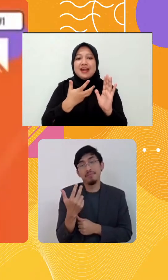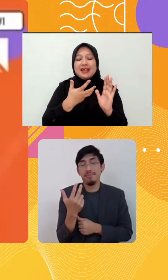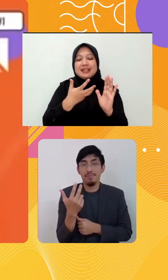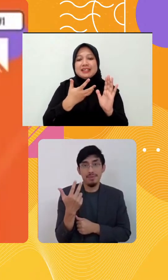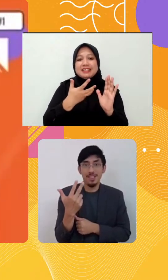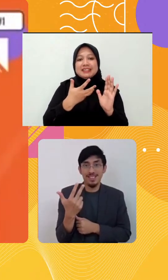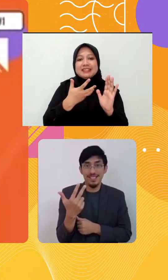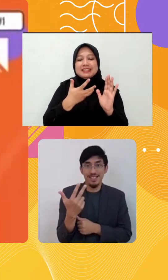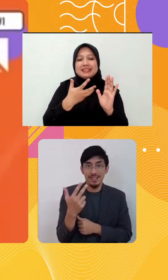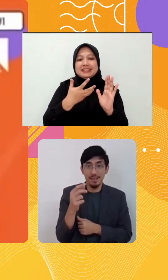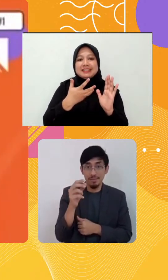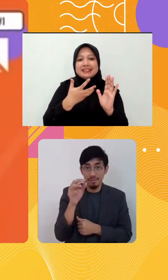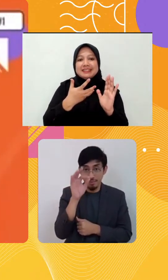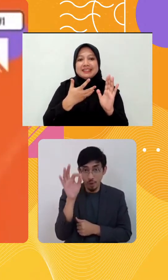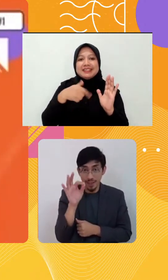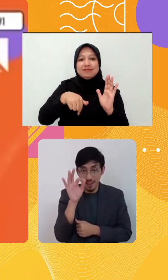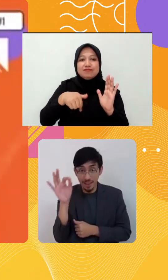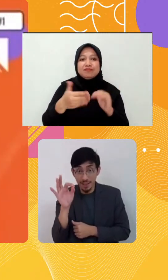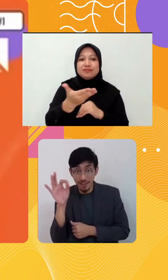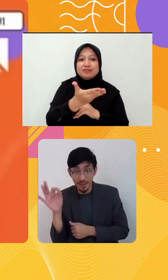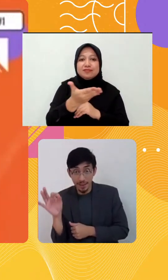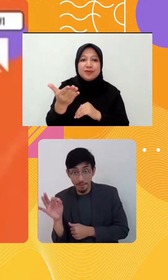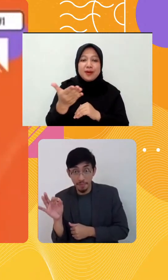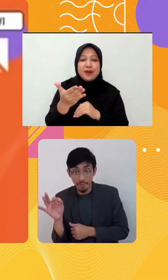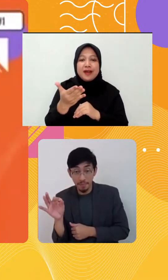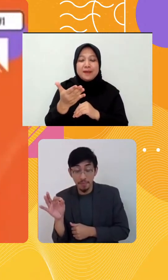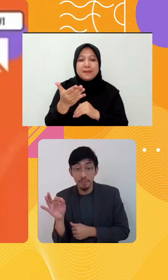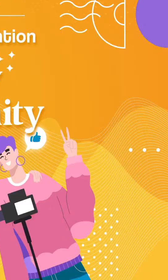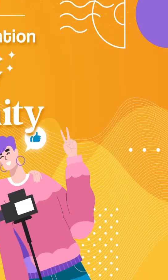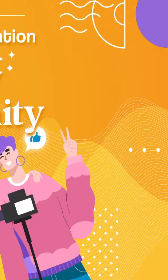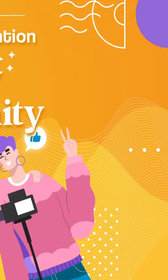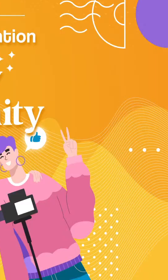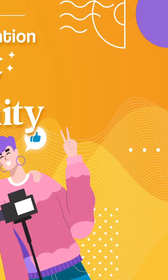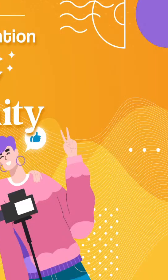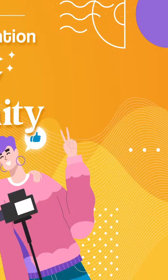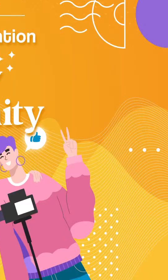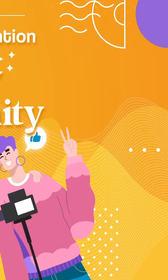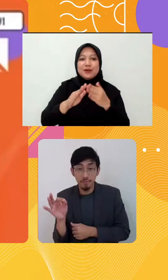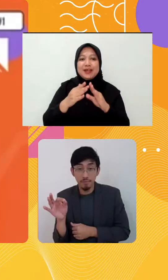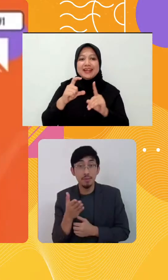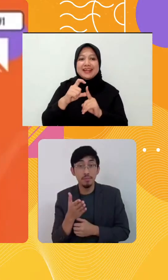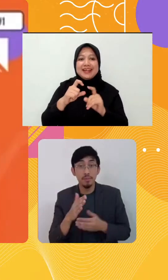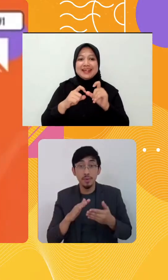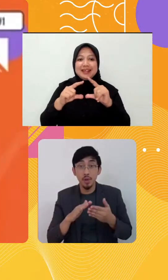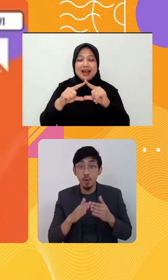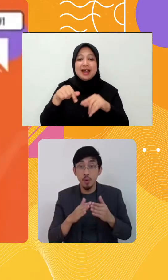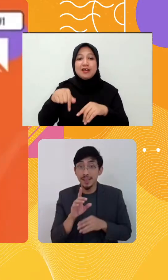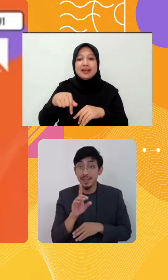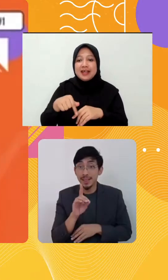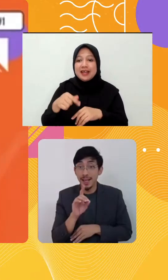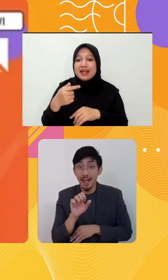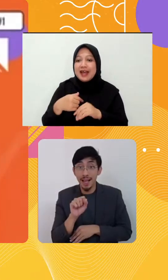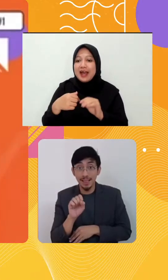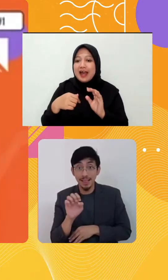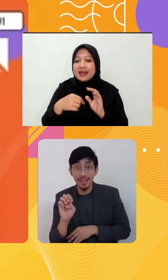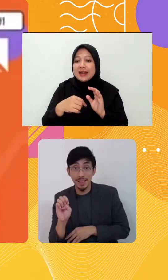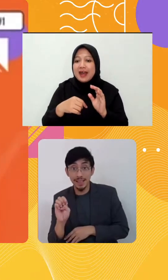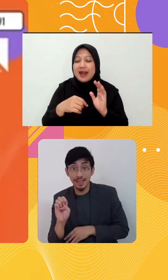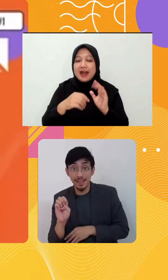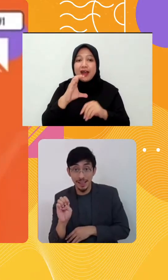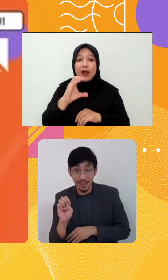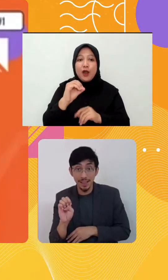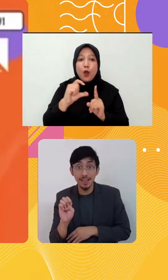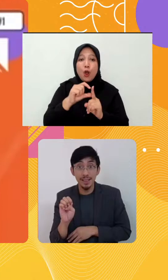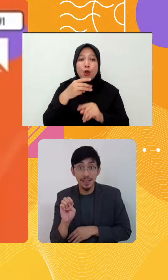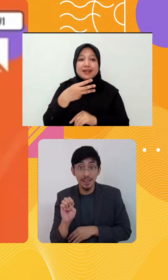our members, the DSE community. I will share again the code if you haven't